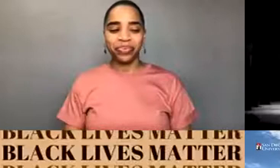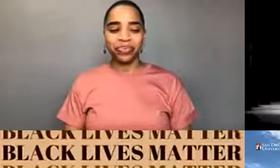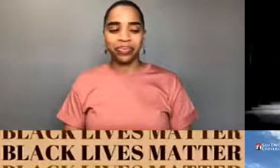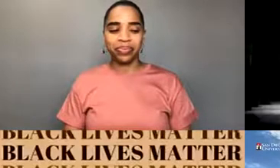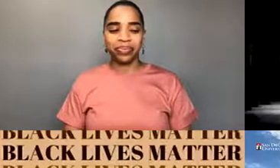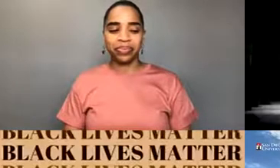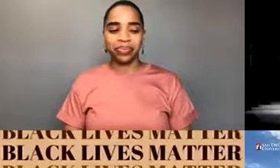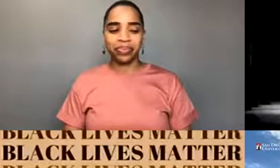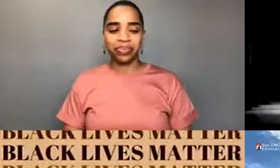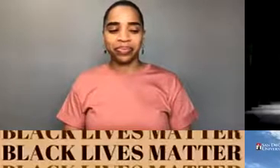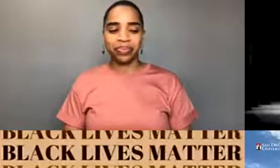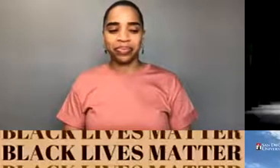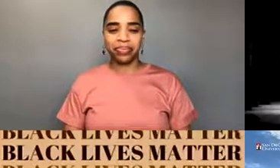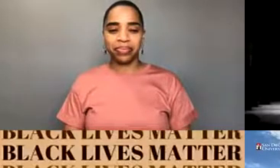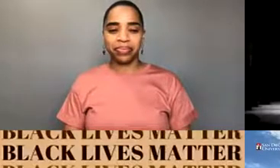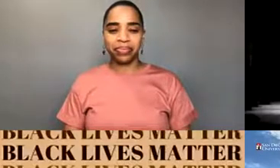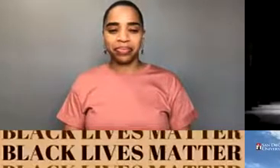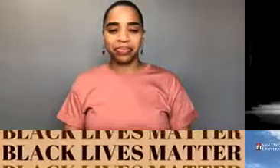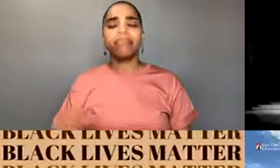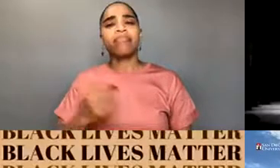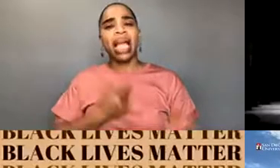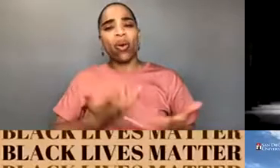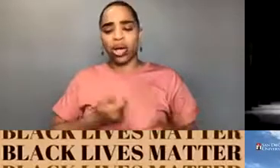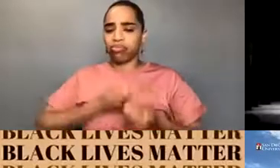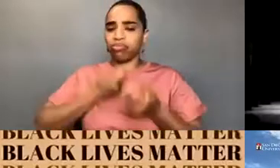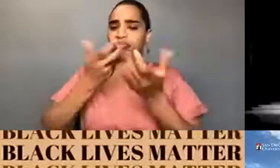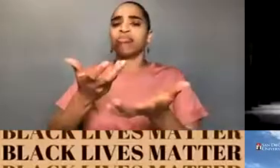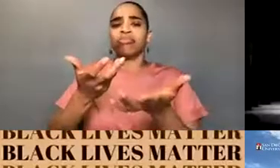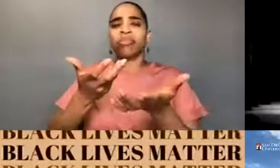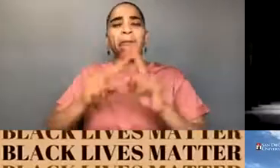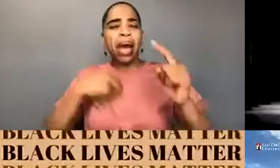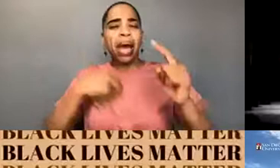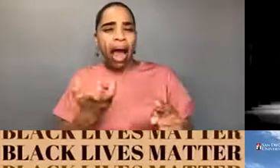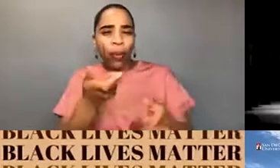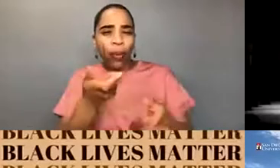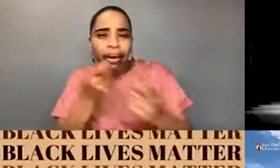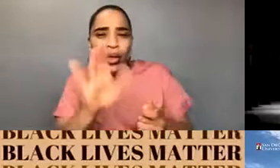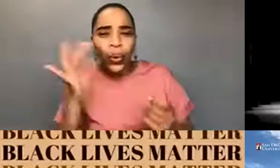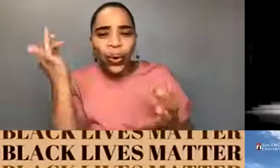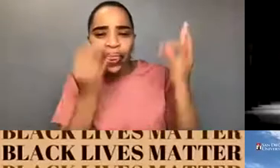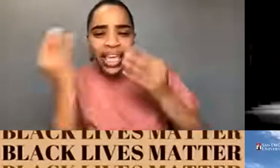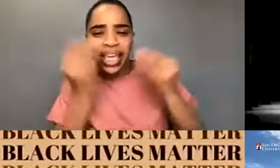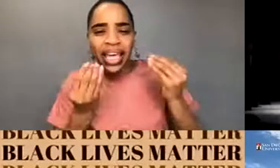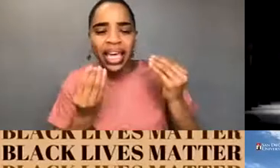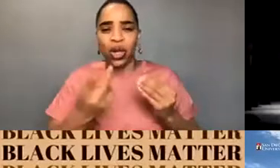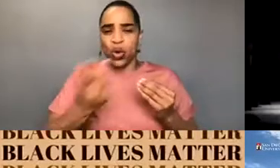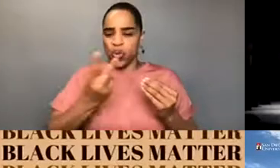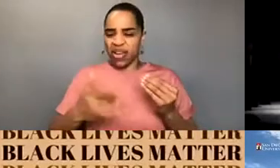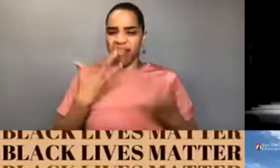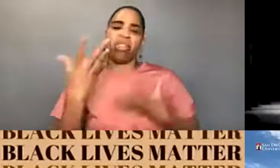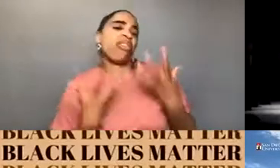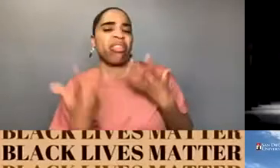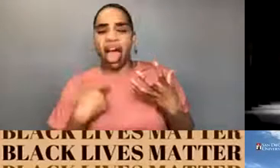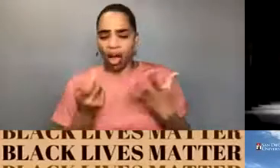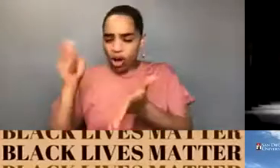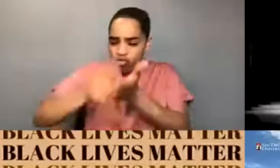I wanna write a poem, but I wanted to say what you're thinking. I wanna patch up the holes when your boat starts sinking. I wanna write that one of